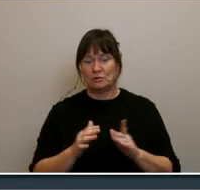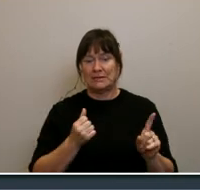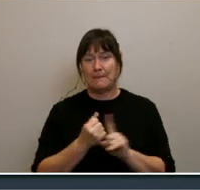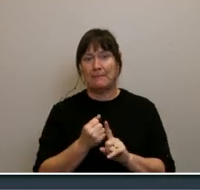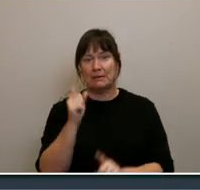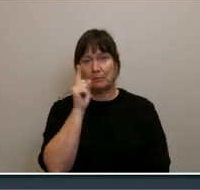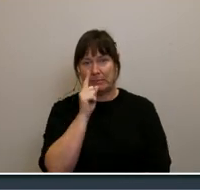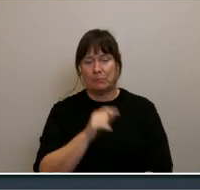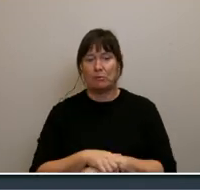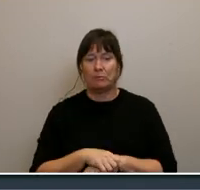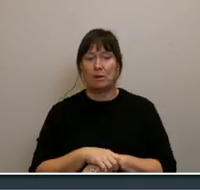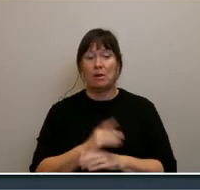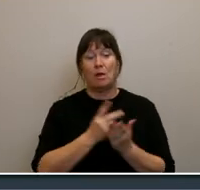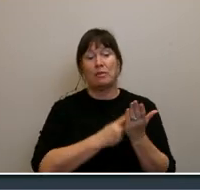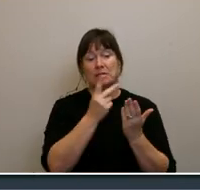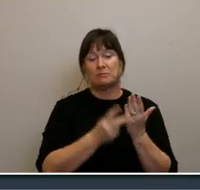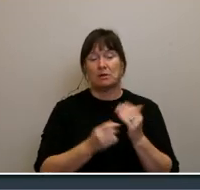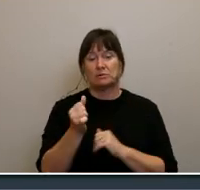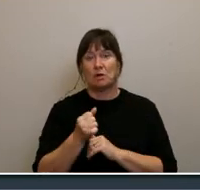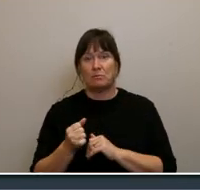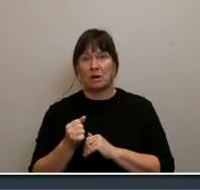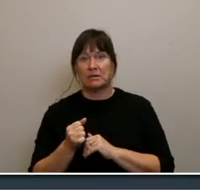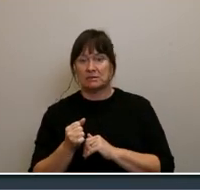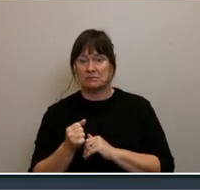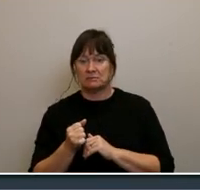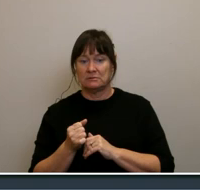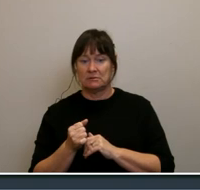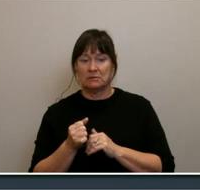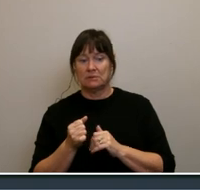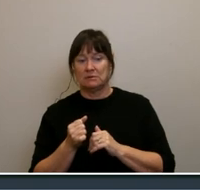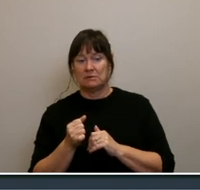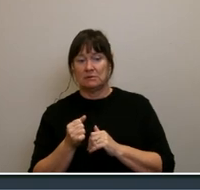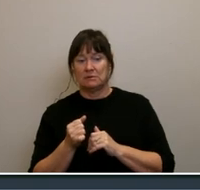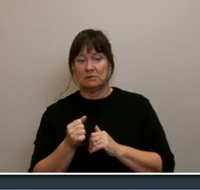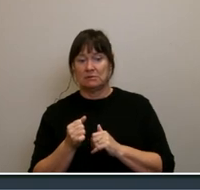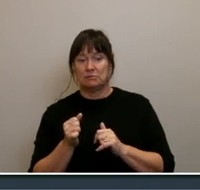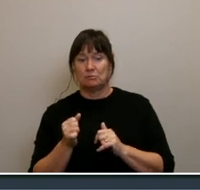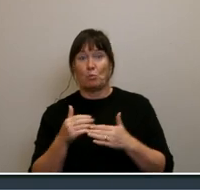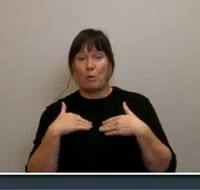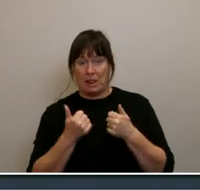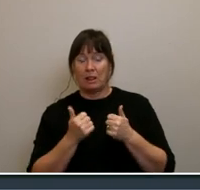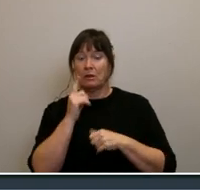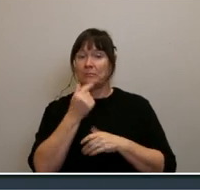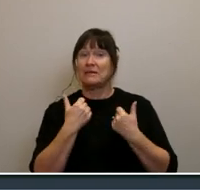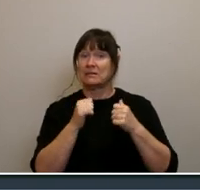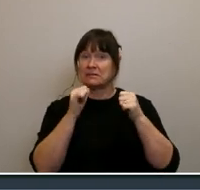victims. These type of programs that operate on the ground and when done properly are known to be